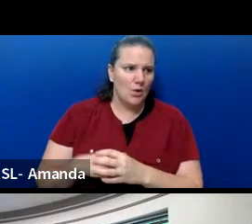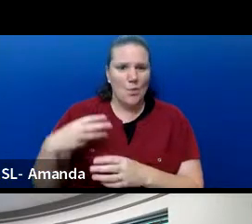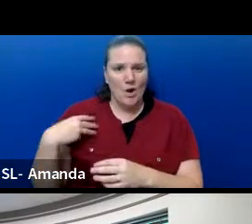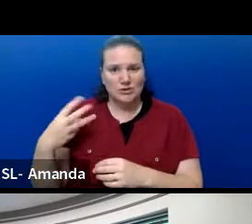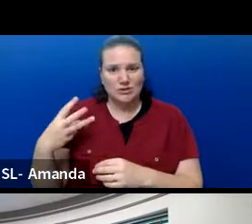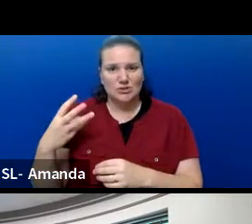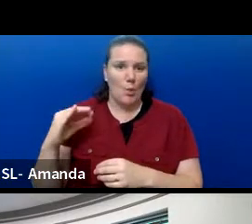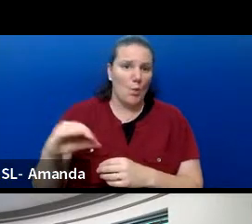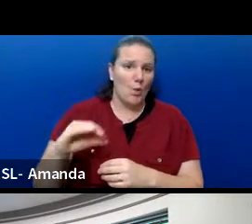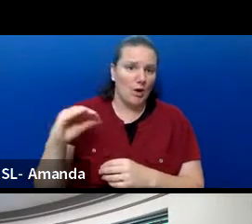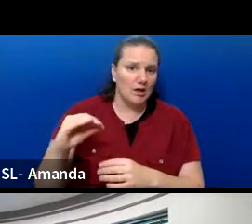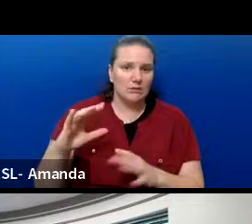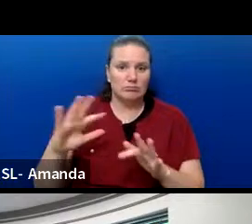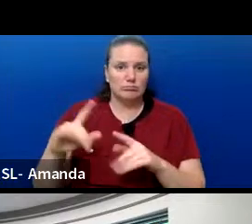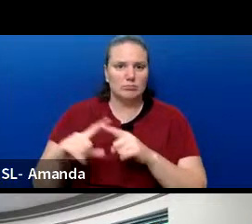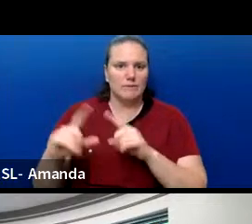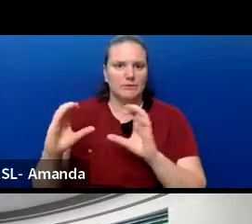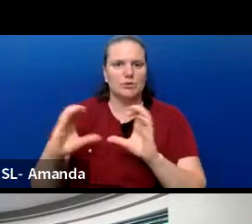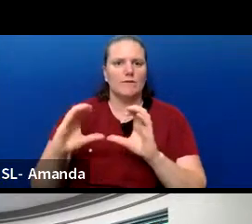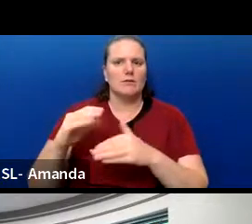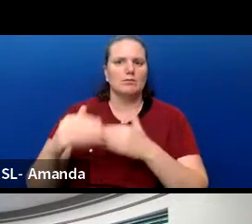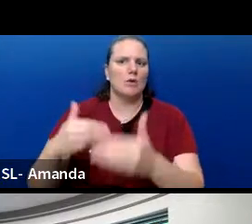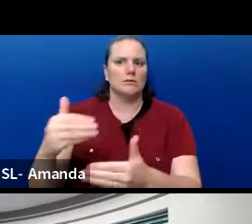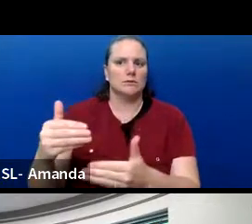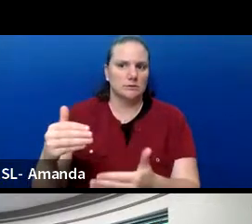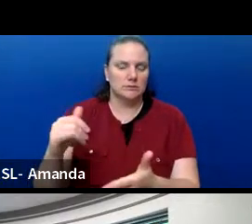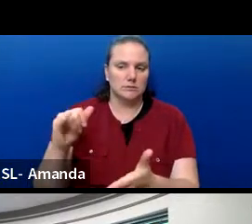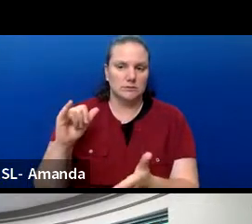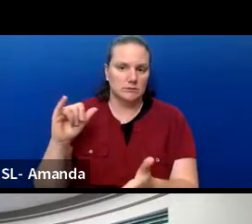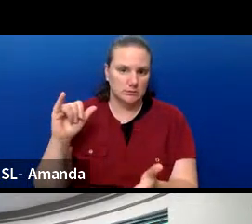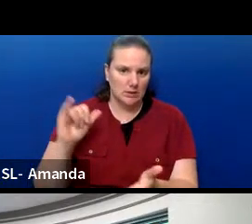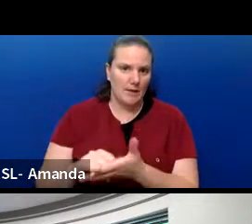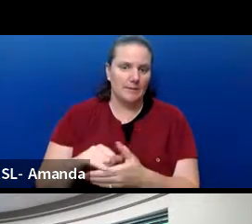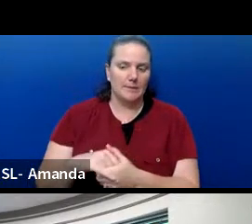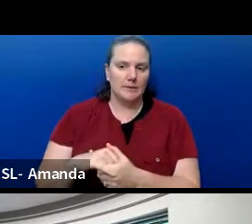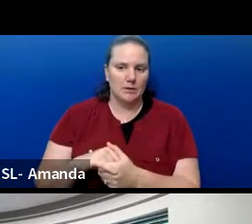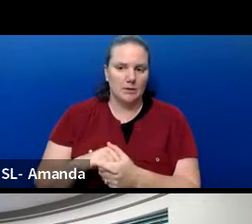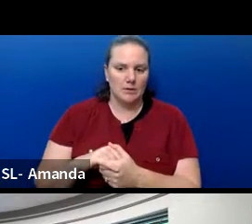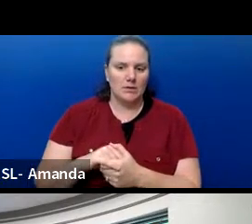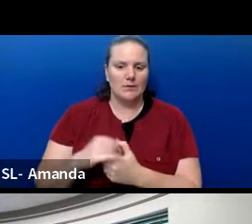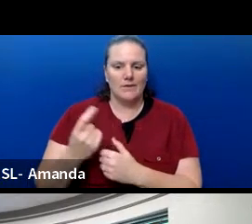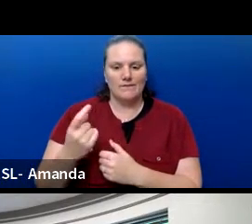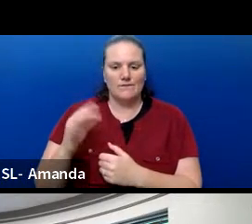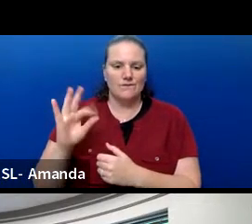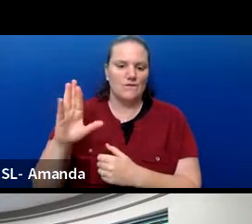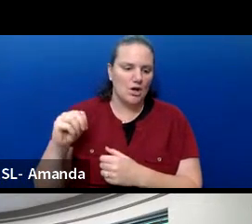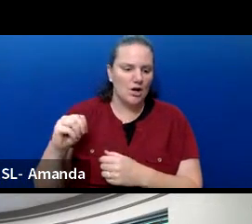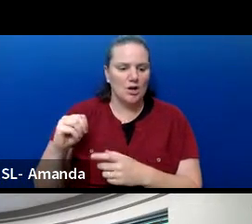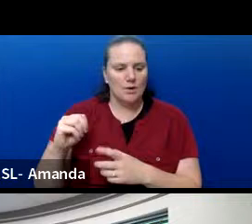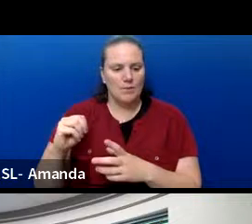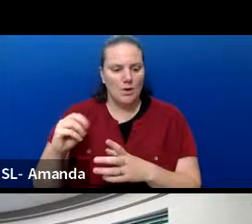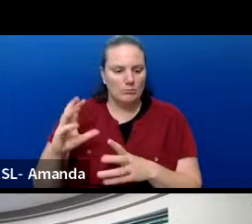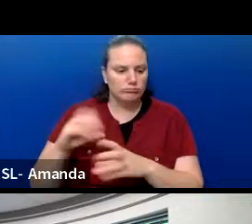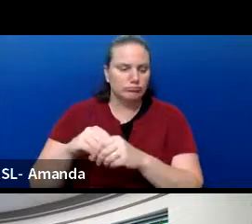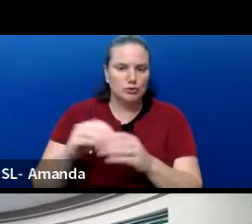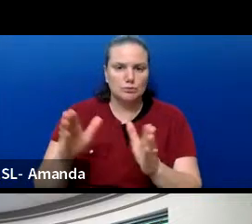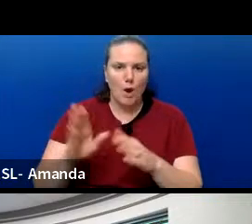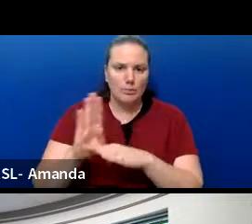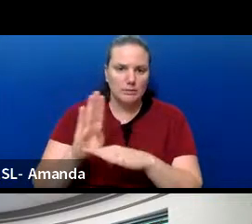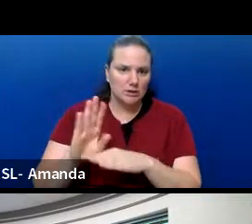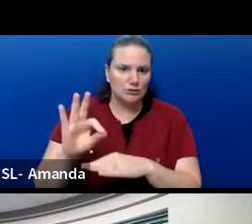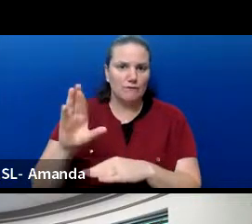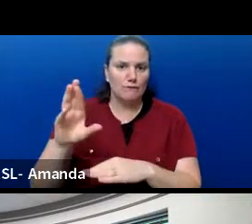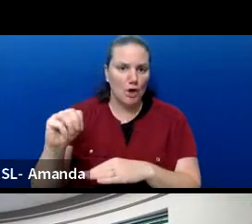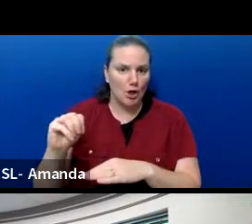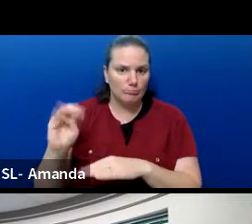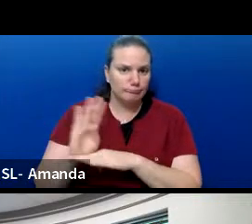or Oregon, different certification process as a W, woman-owned firm or emerging small business firm, and working with them to